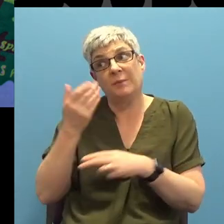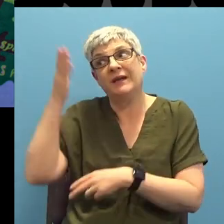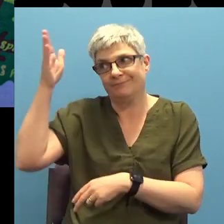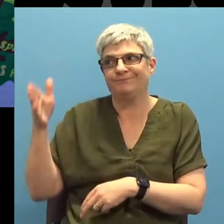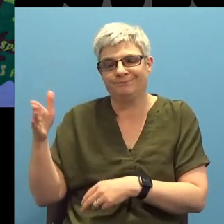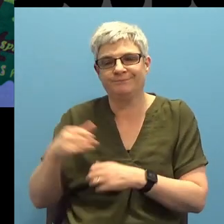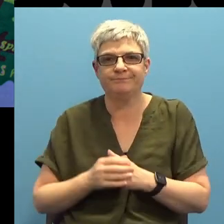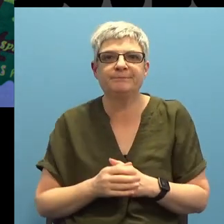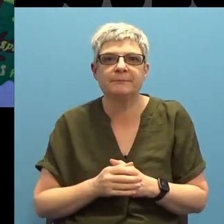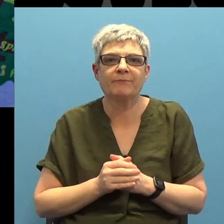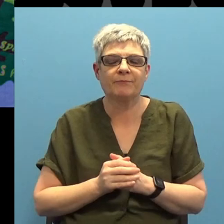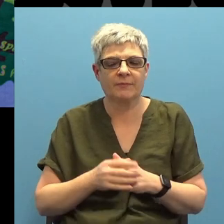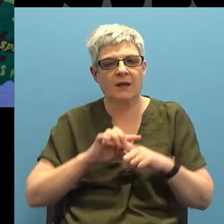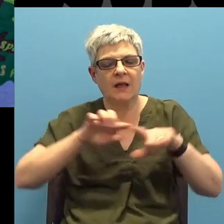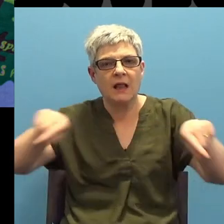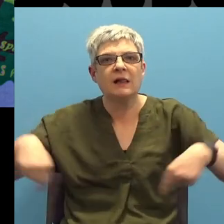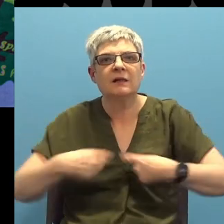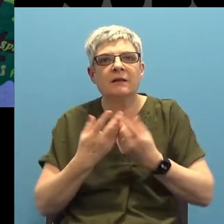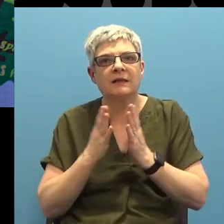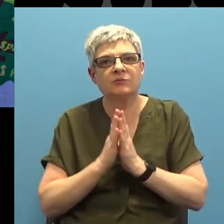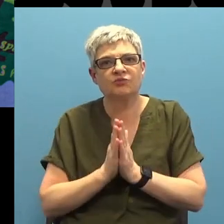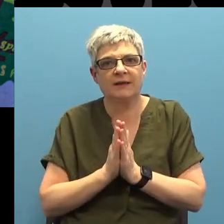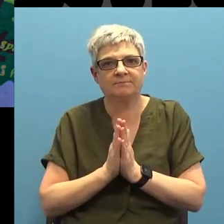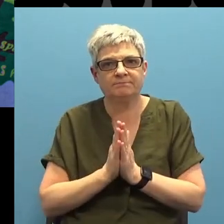screen. Let us pray.